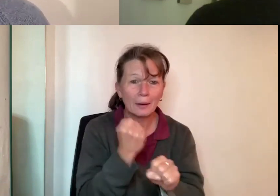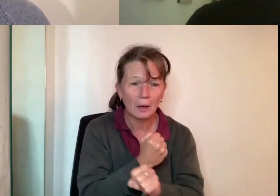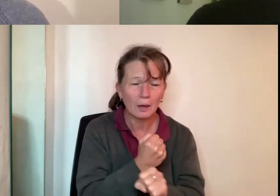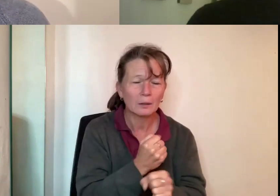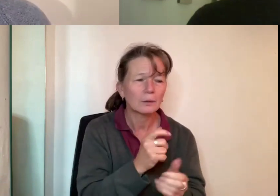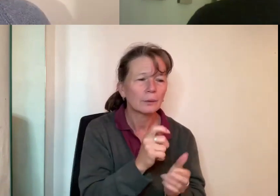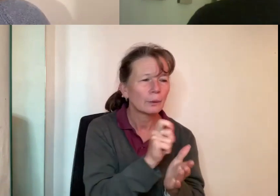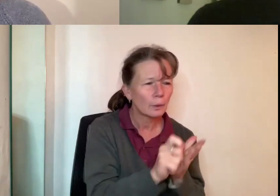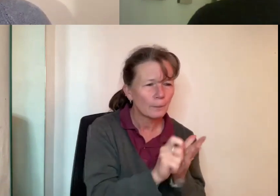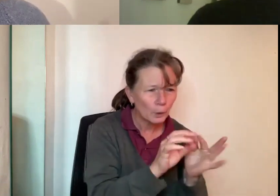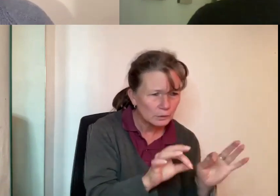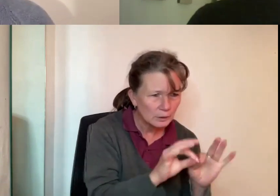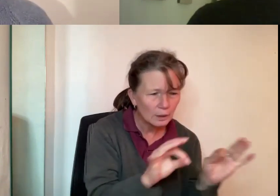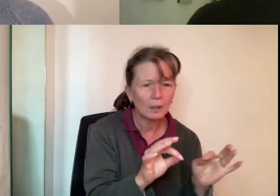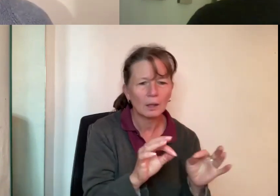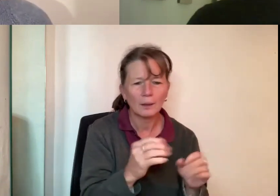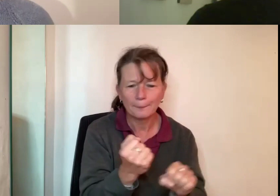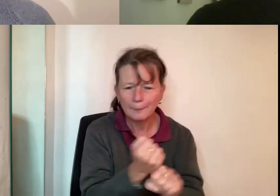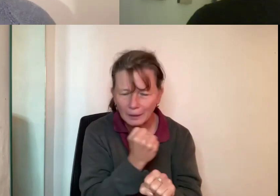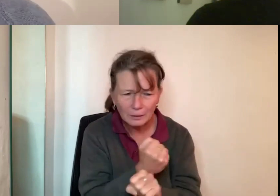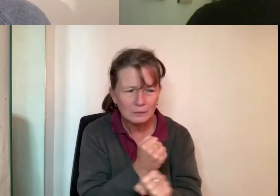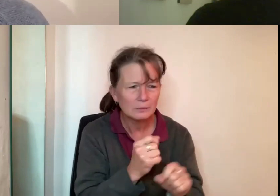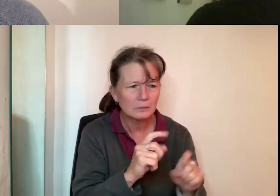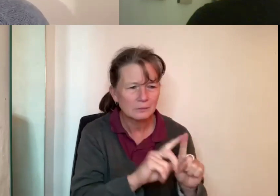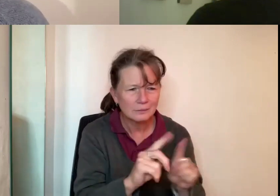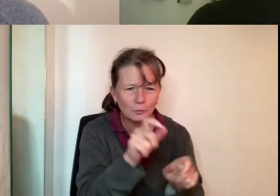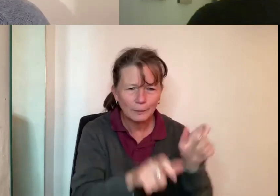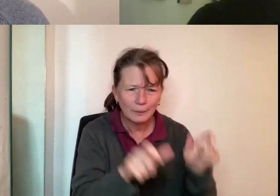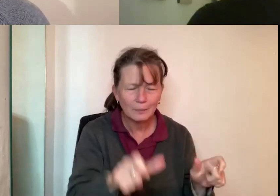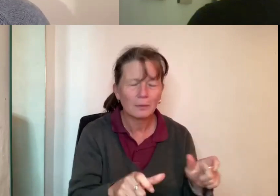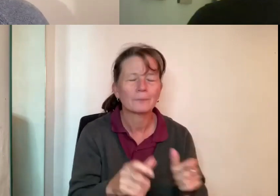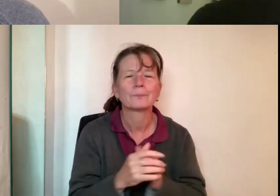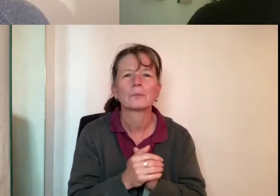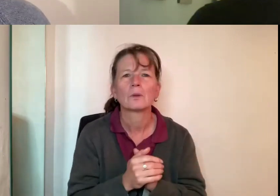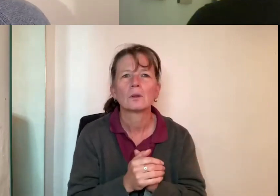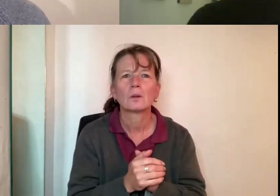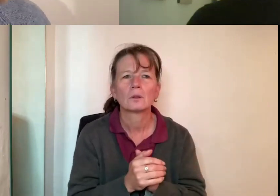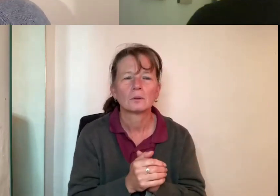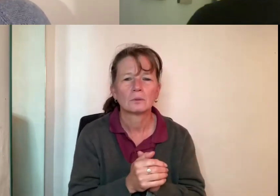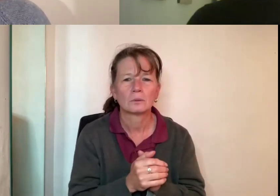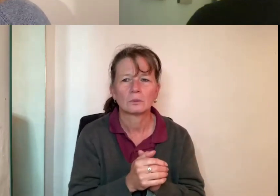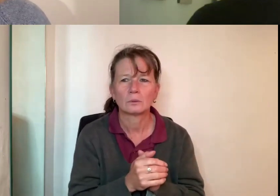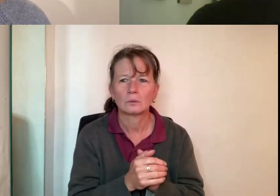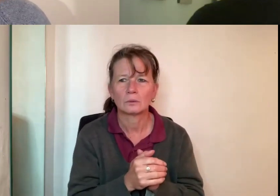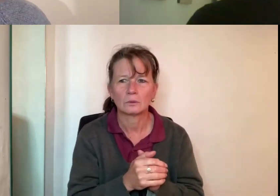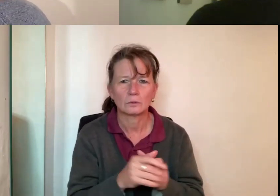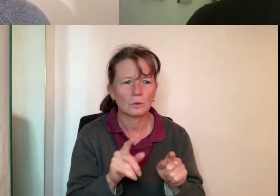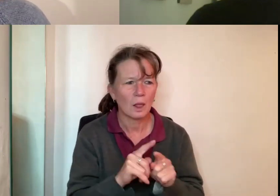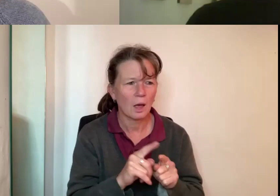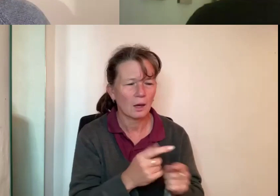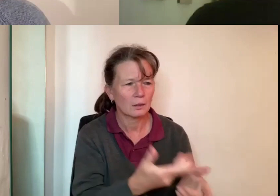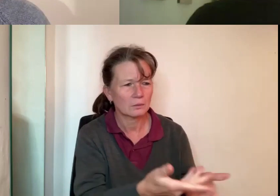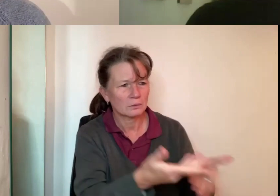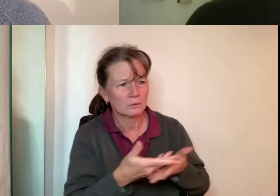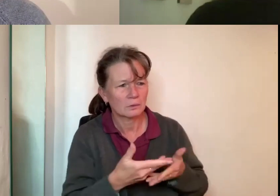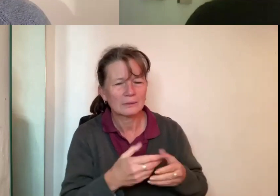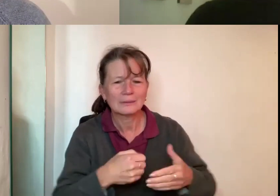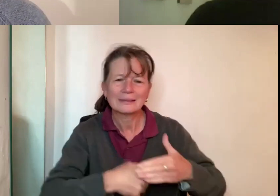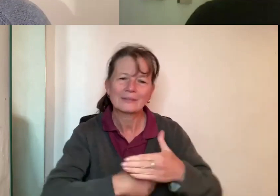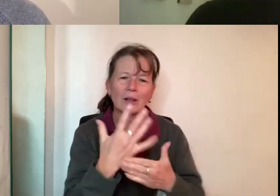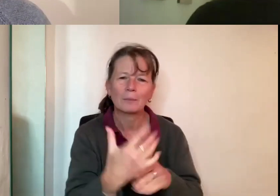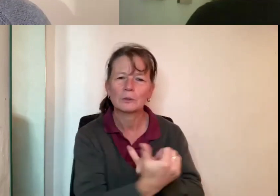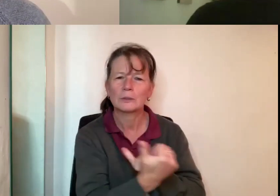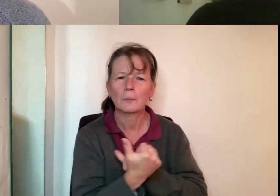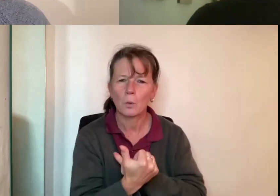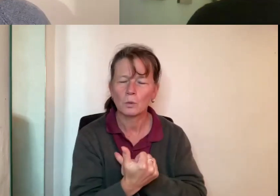writer teams, and other kind of making teams. To receive kind of development support. And that